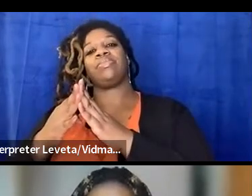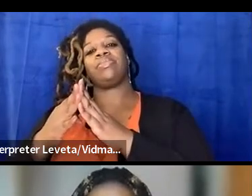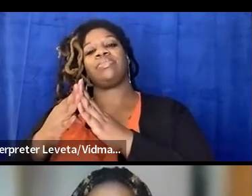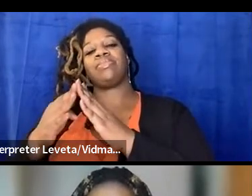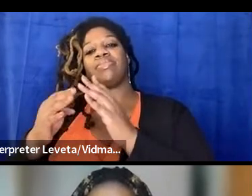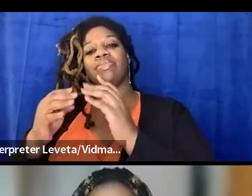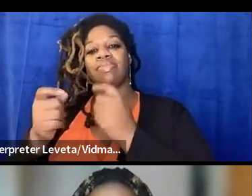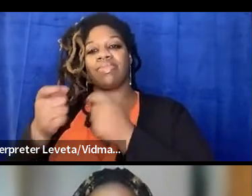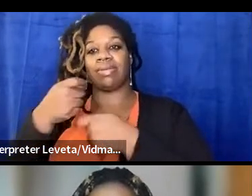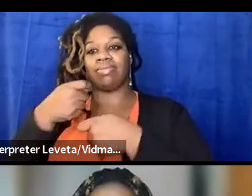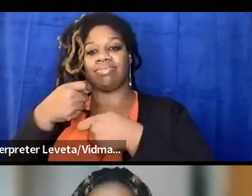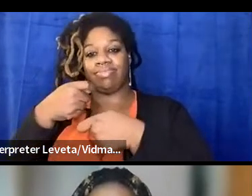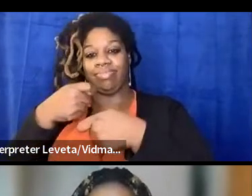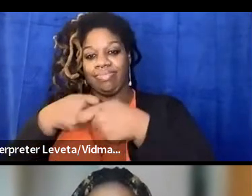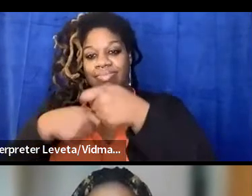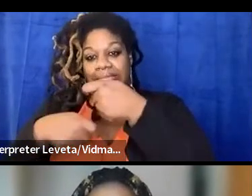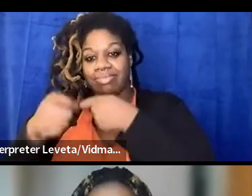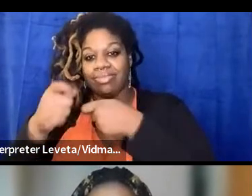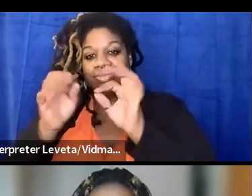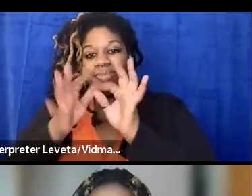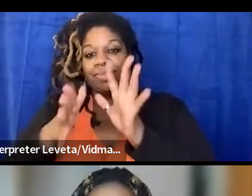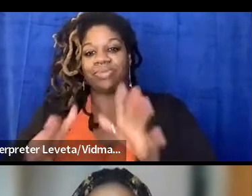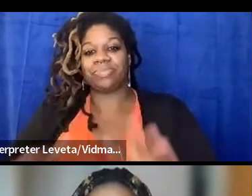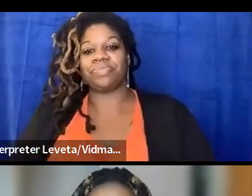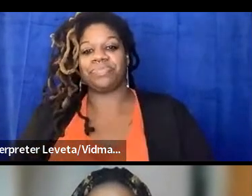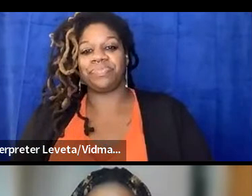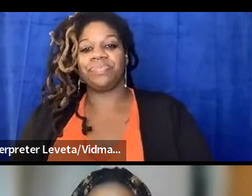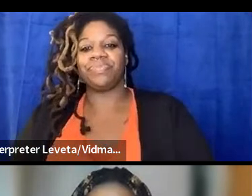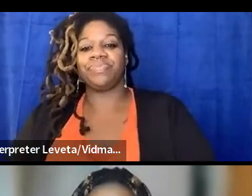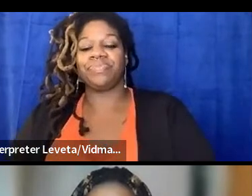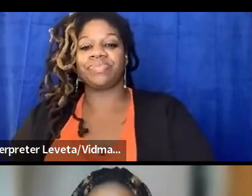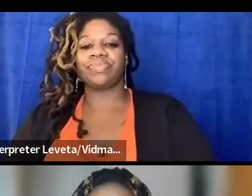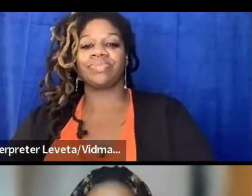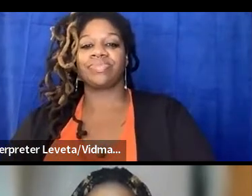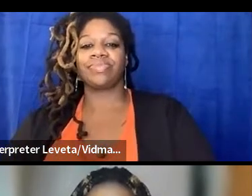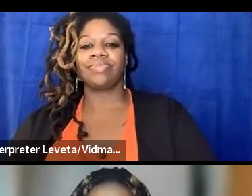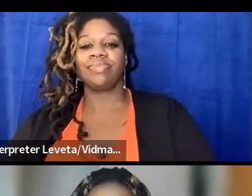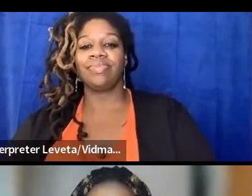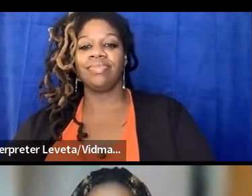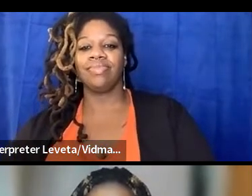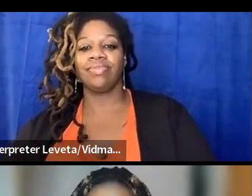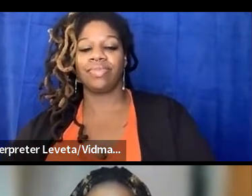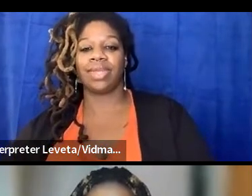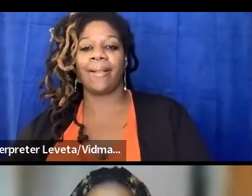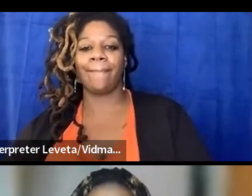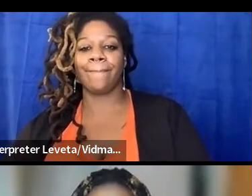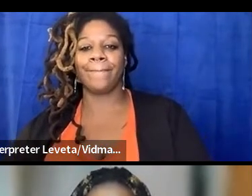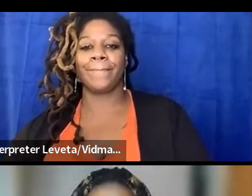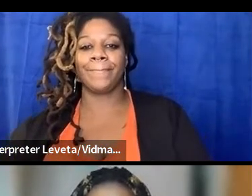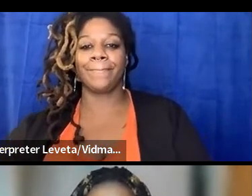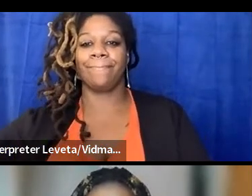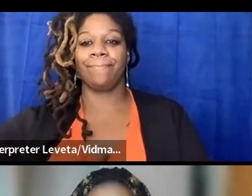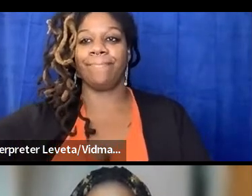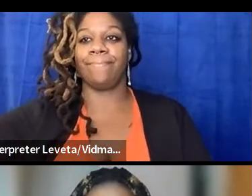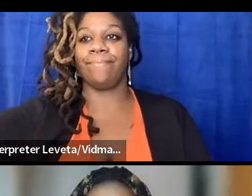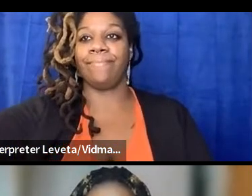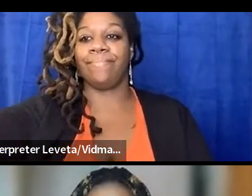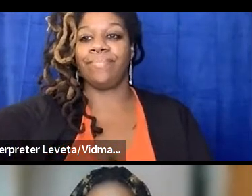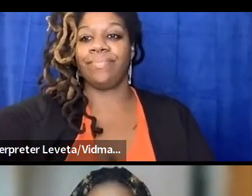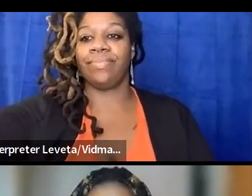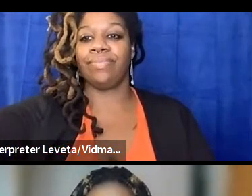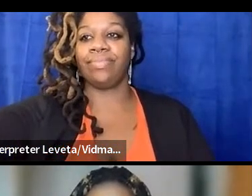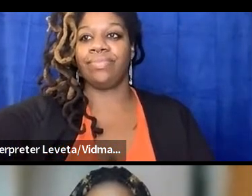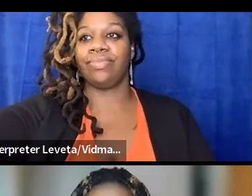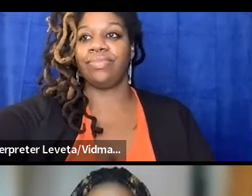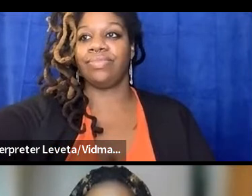And so I got involved with a project looking at the nexus of energy efficiency and resilience.